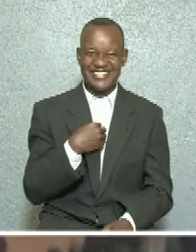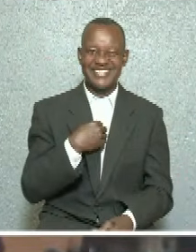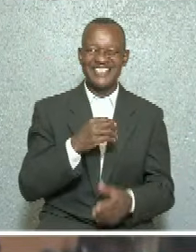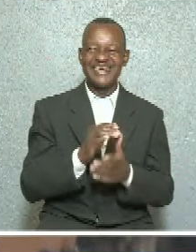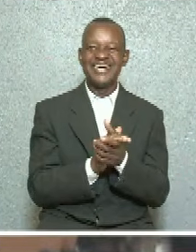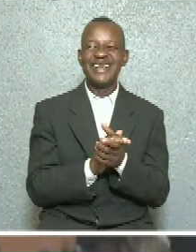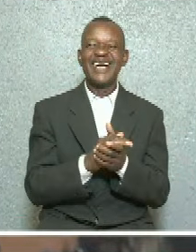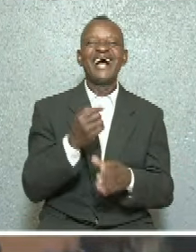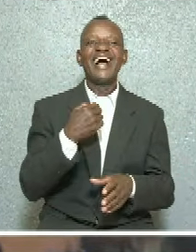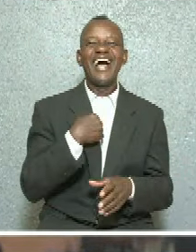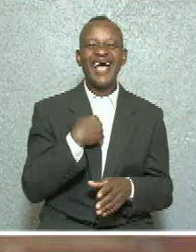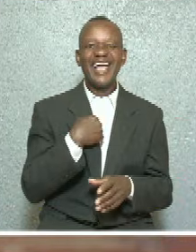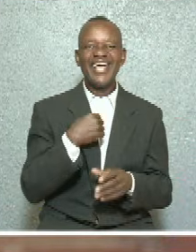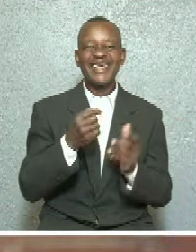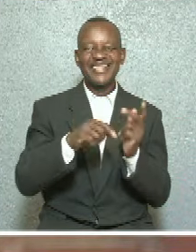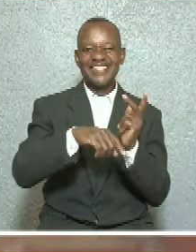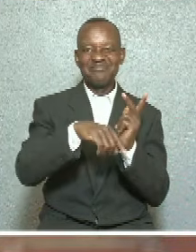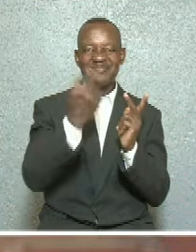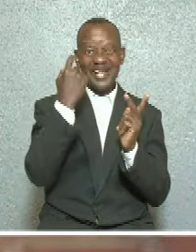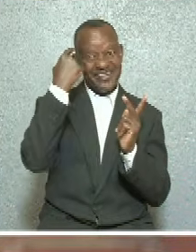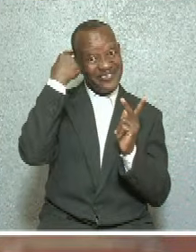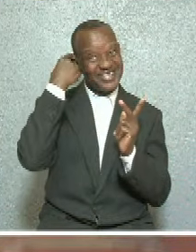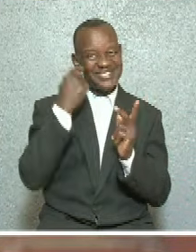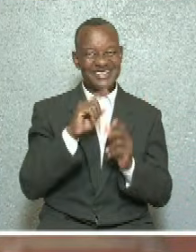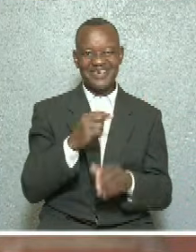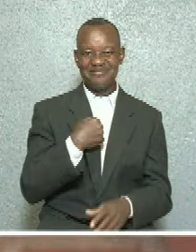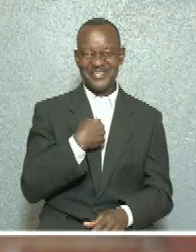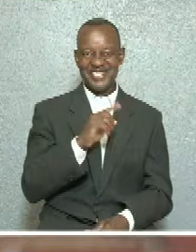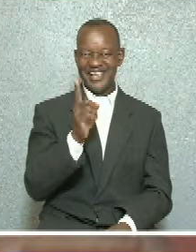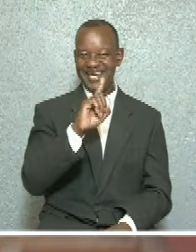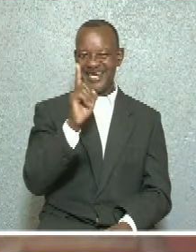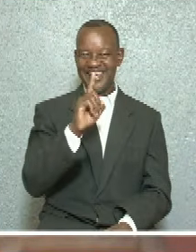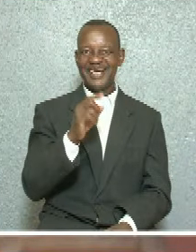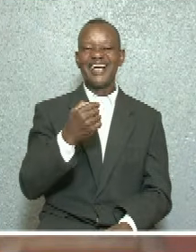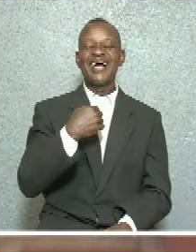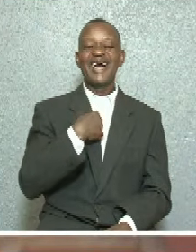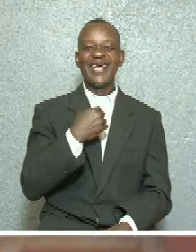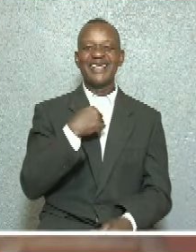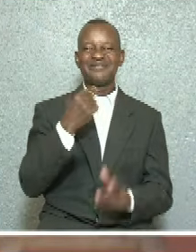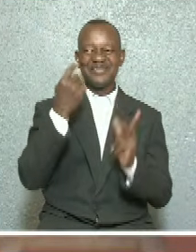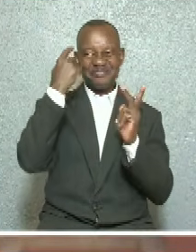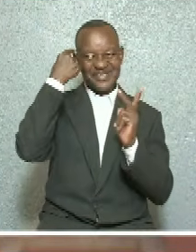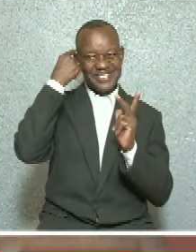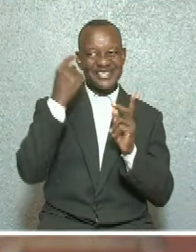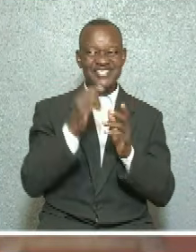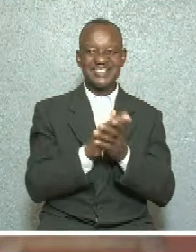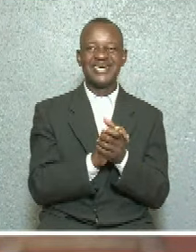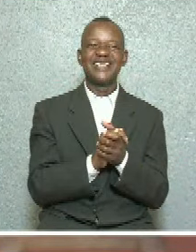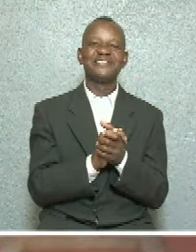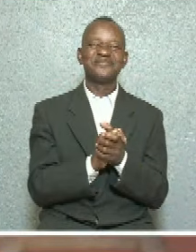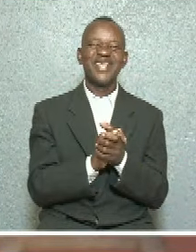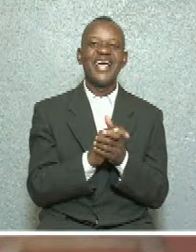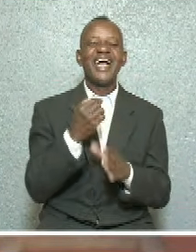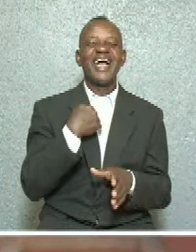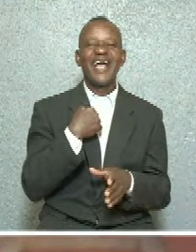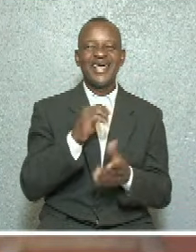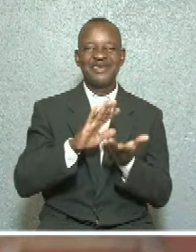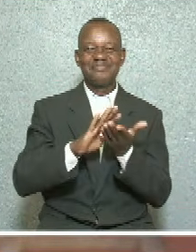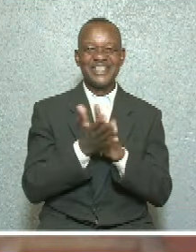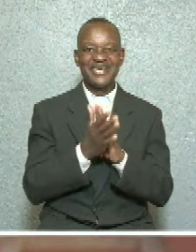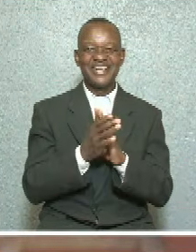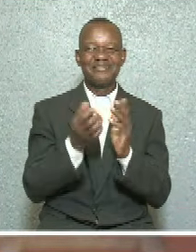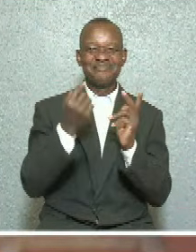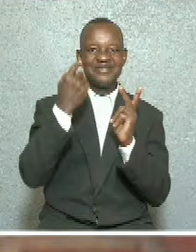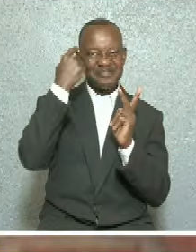I'm the minister. And I became the minister because, do you know our president? Ne? What